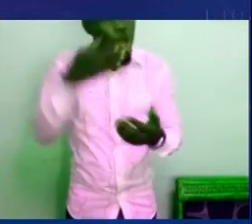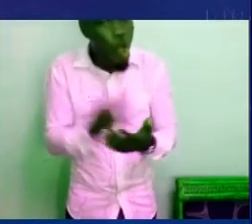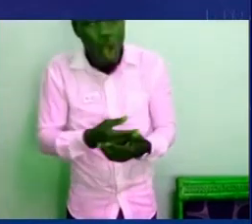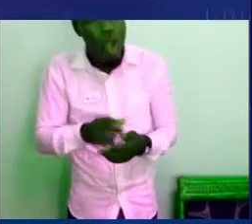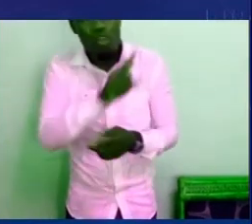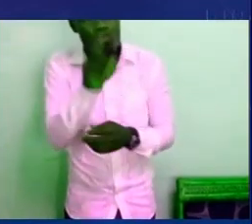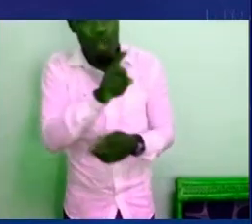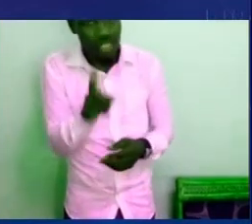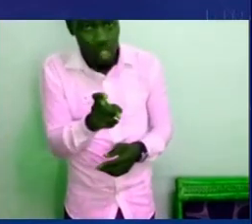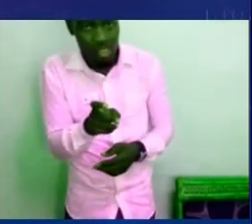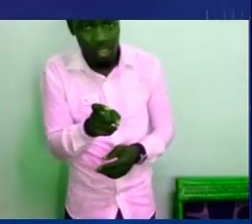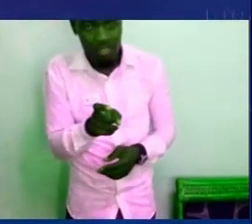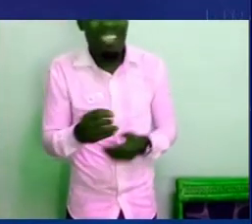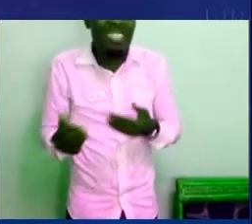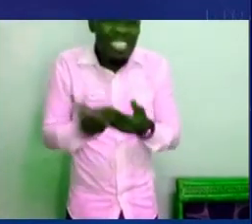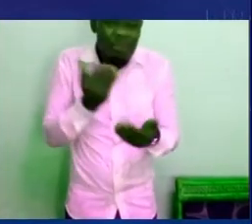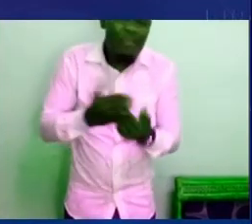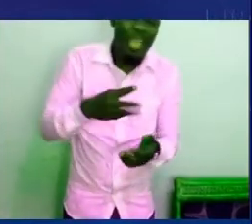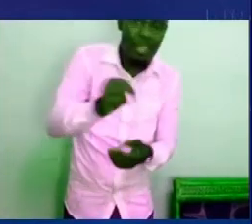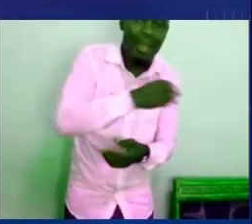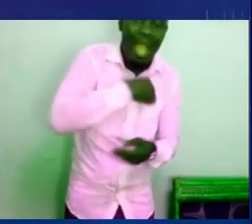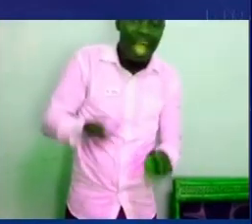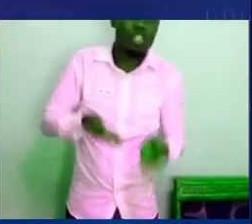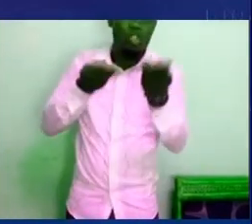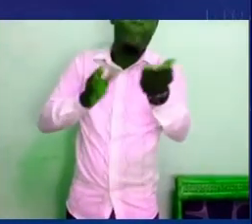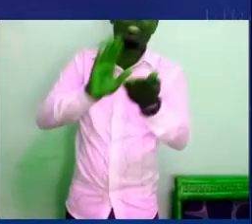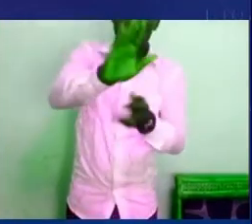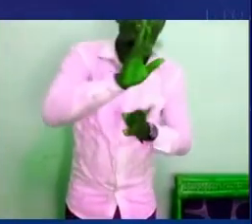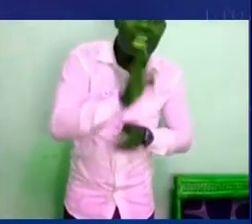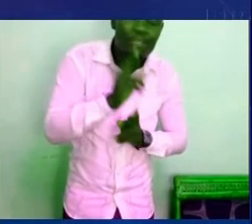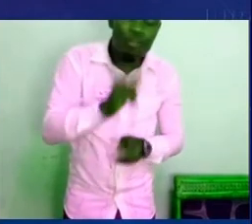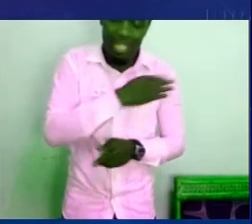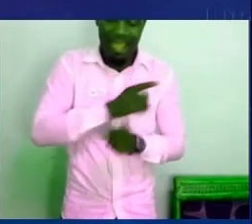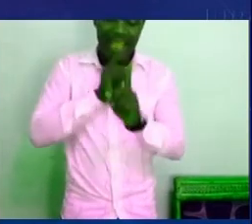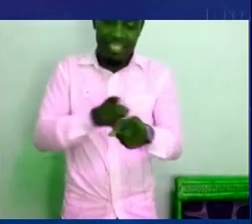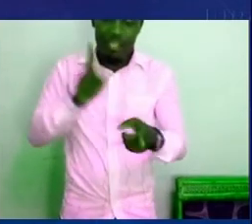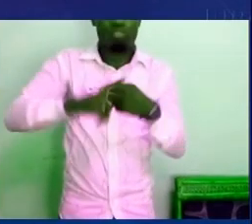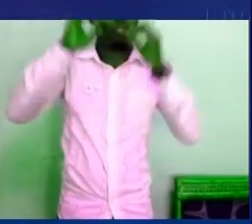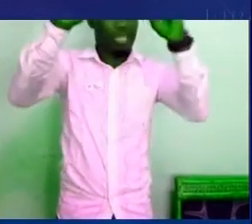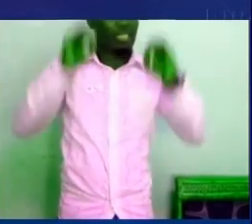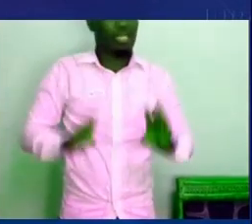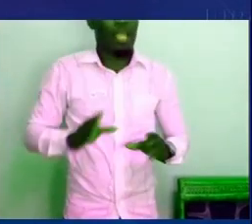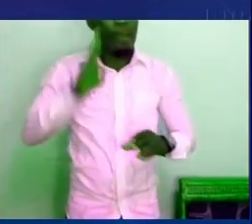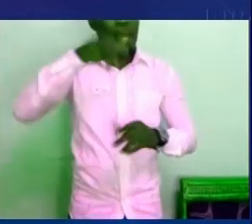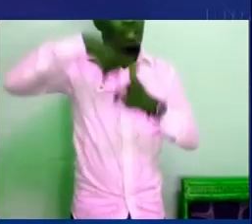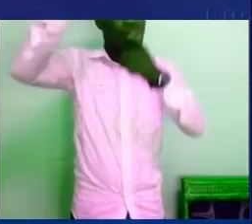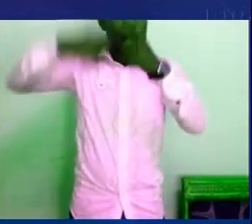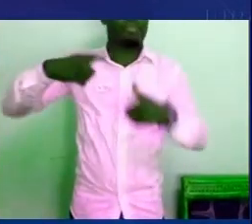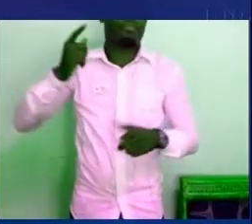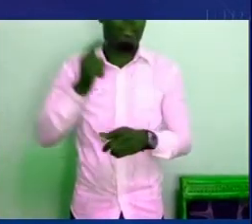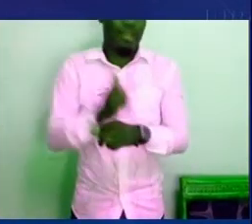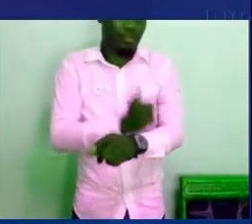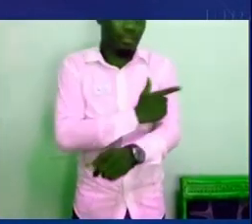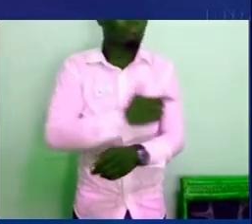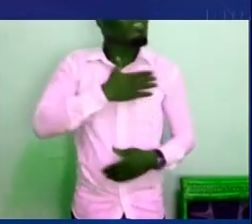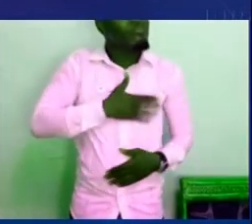squared. Attempt all questions, simplify them, and submit your responses and